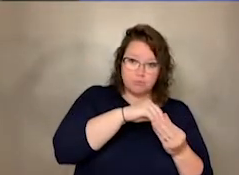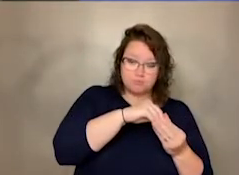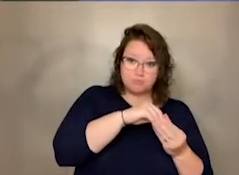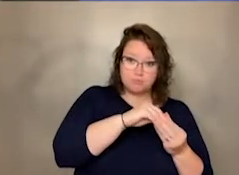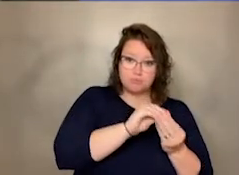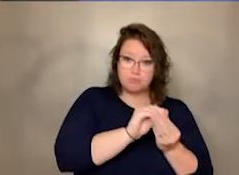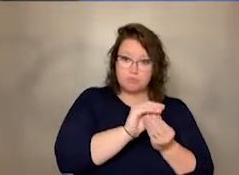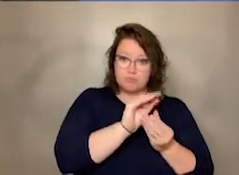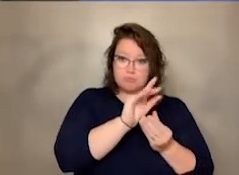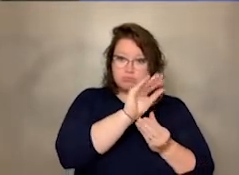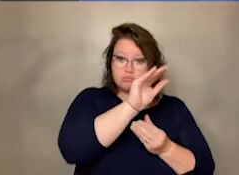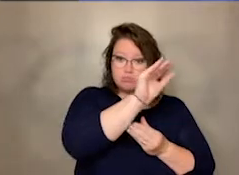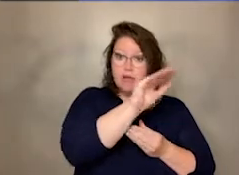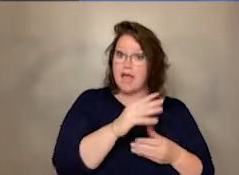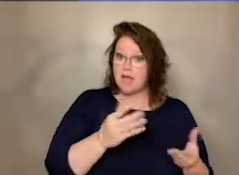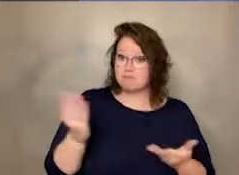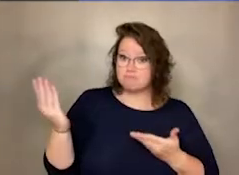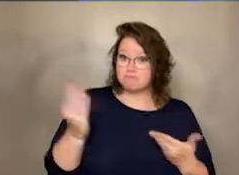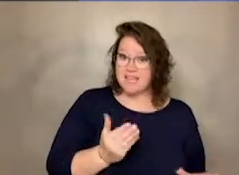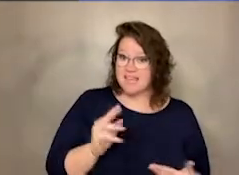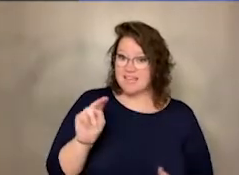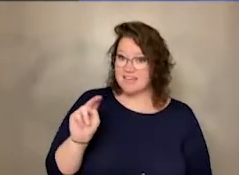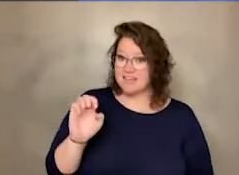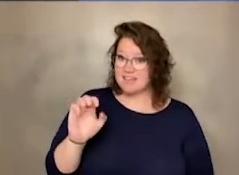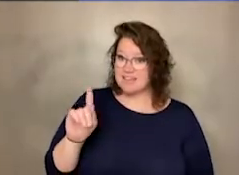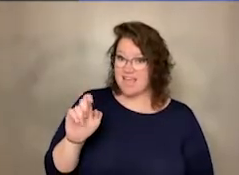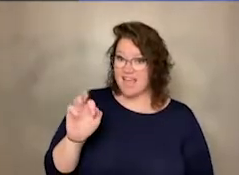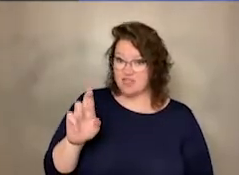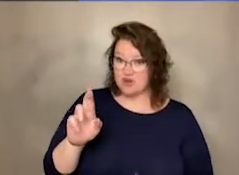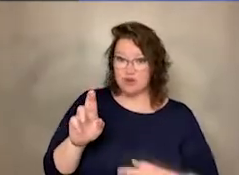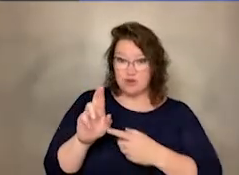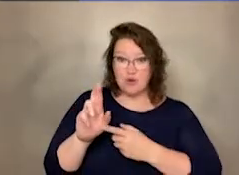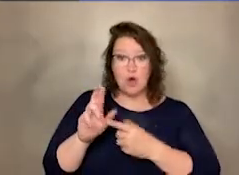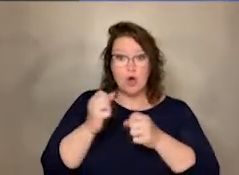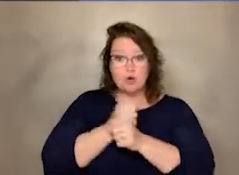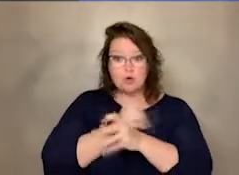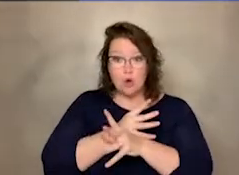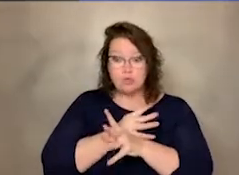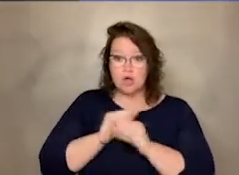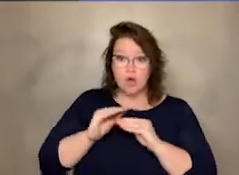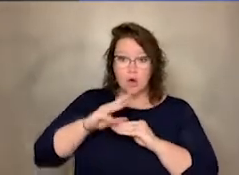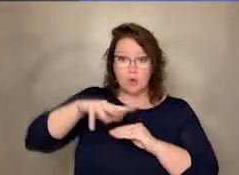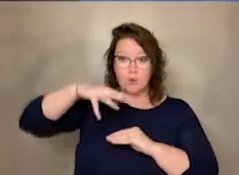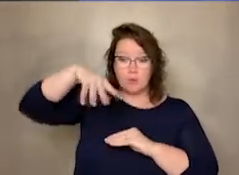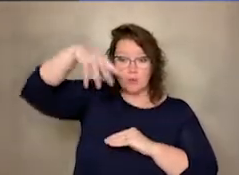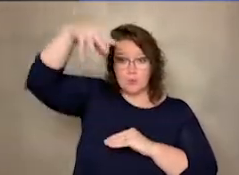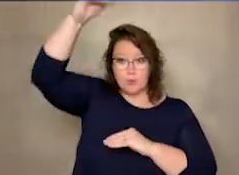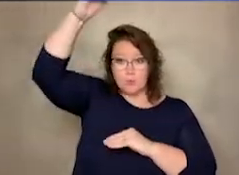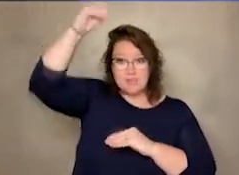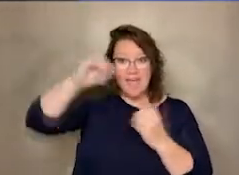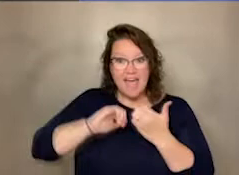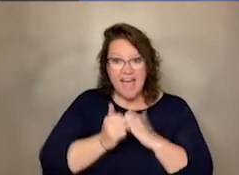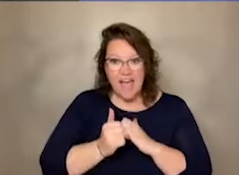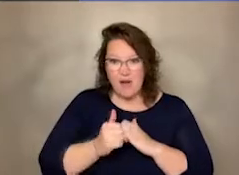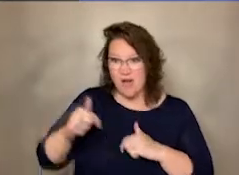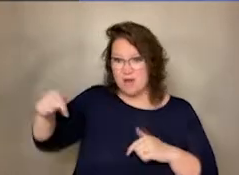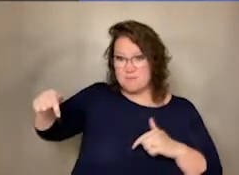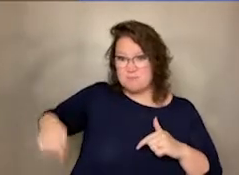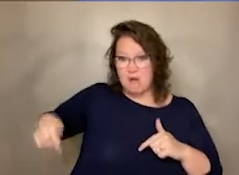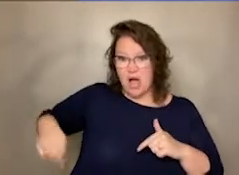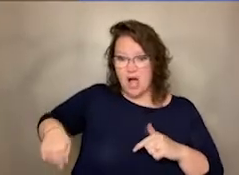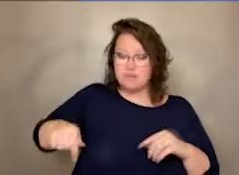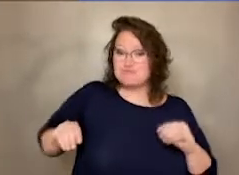the nectar? They wiggle their tails. Can you wiggle your tail or fan your tail like a honeybee? Good job.